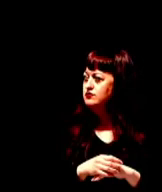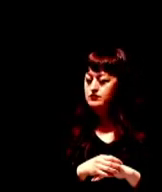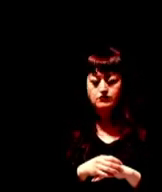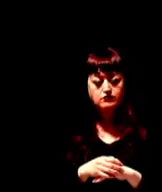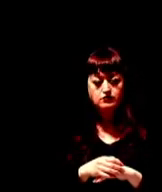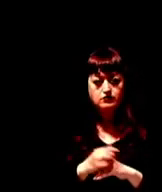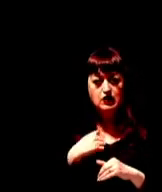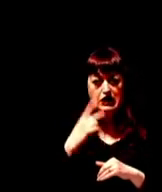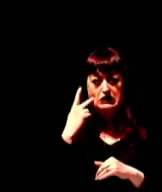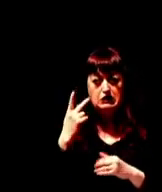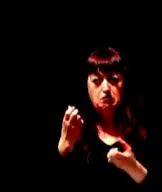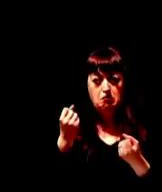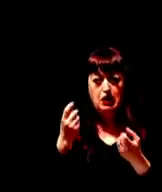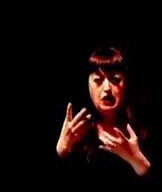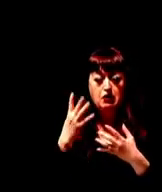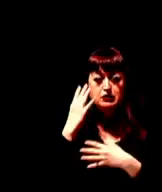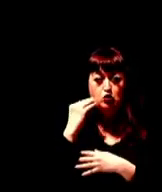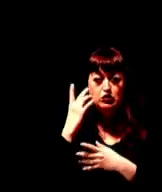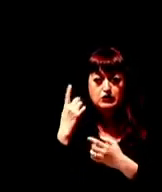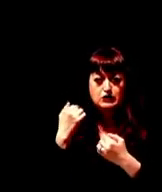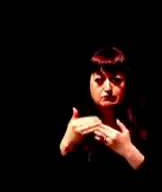greater things.